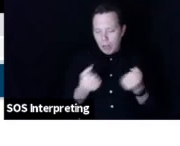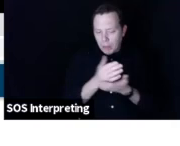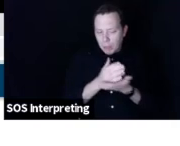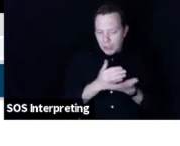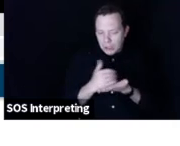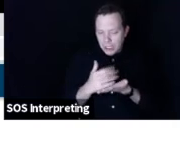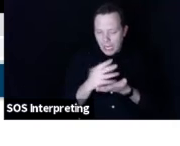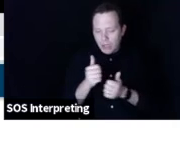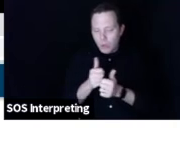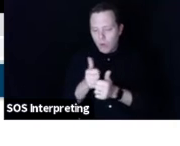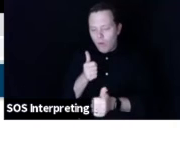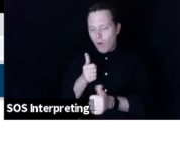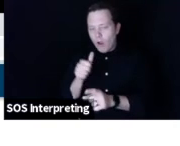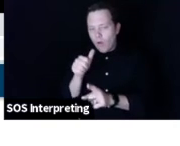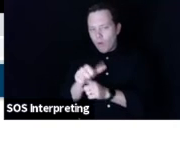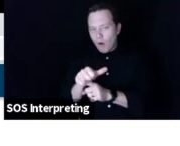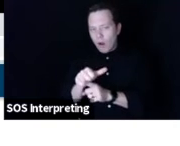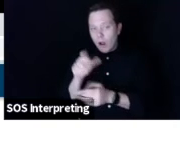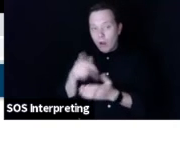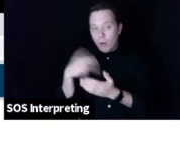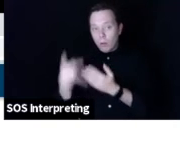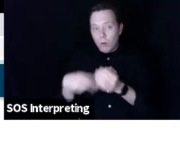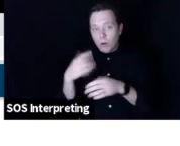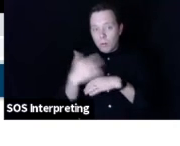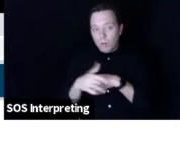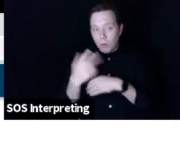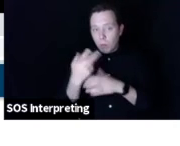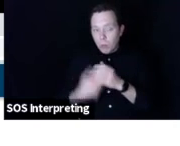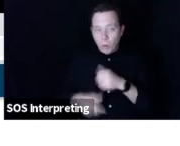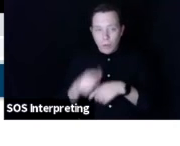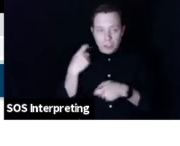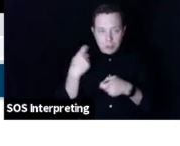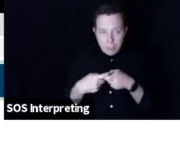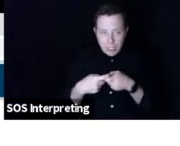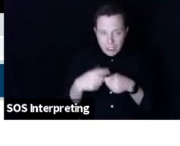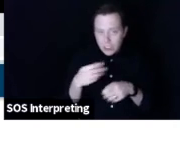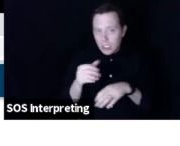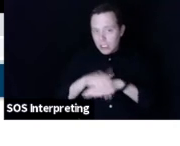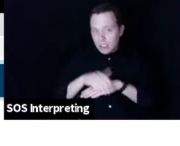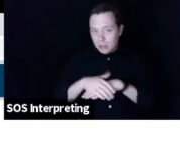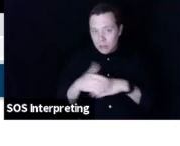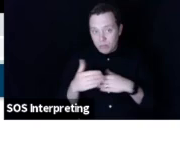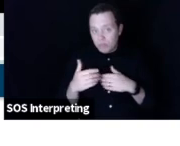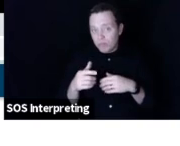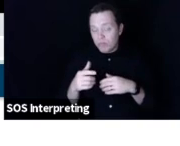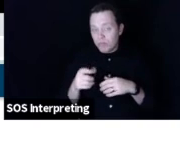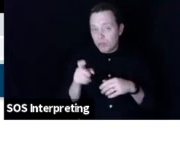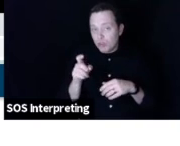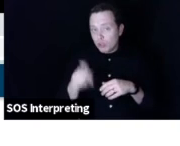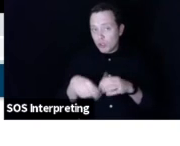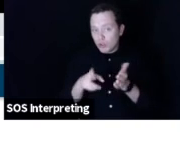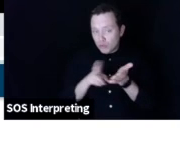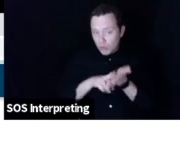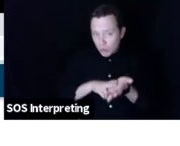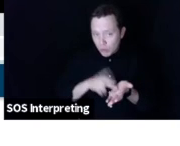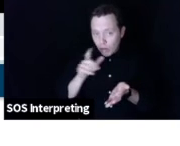be available in Spanish as well as English. So please register for it if that sounds like something you